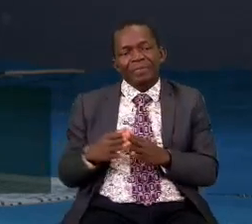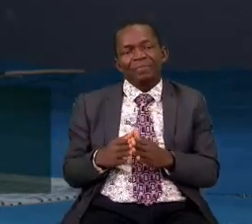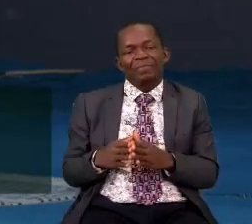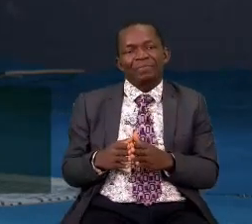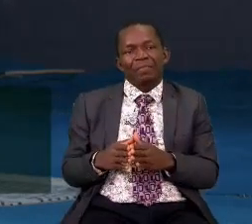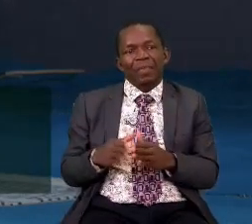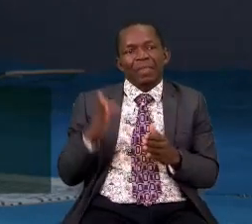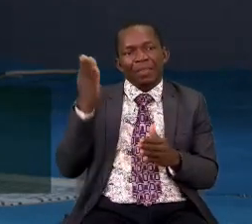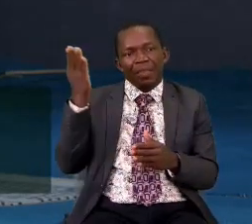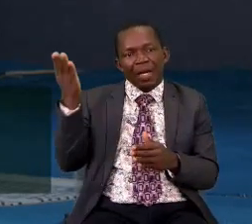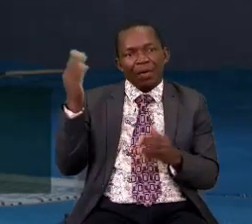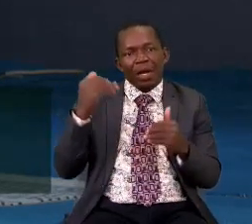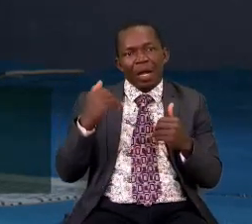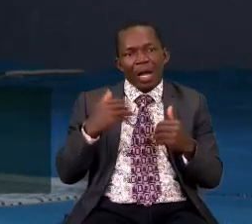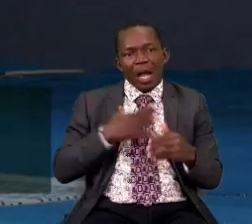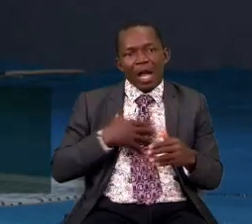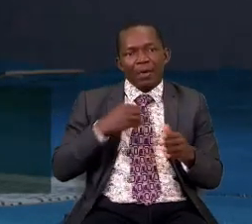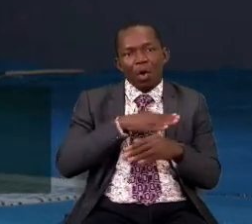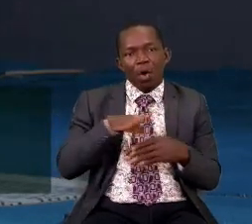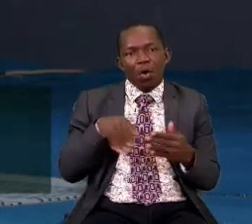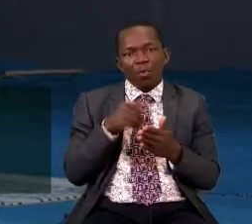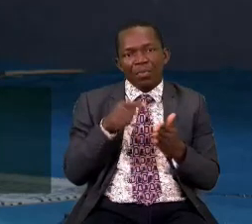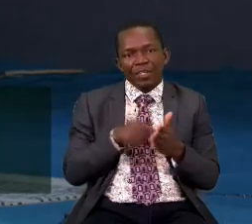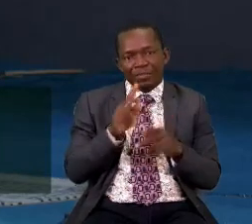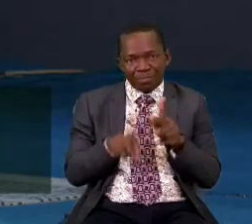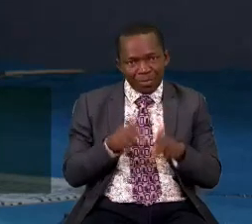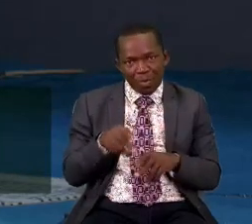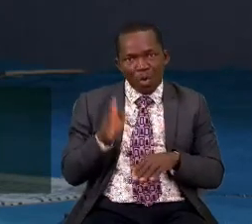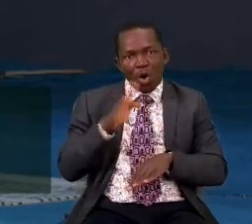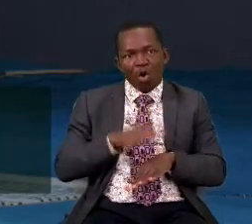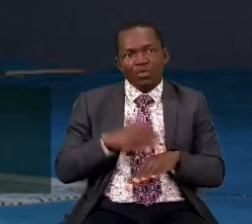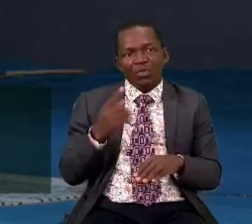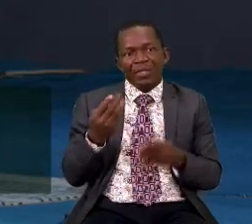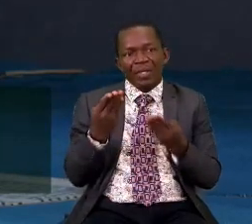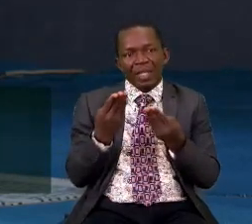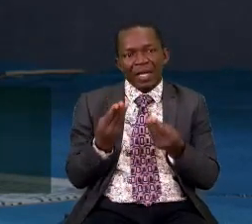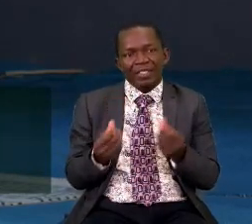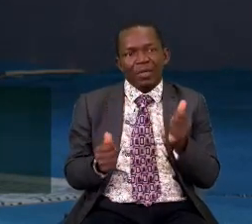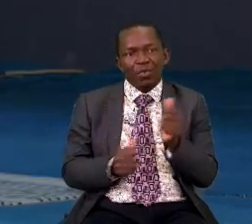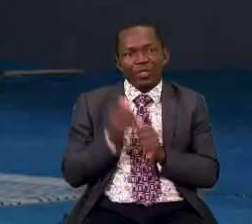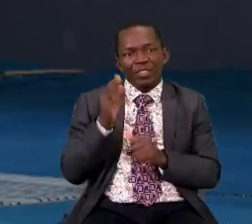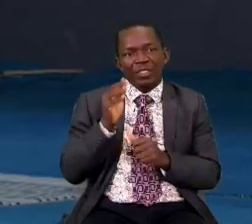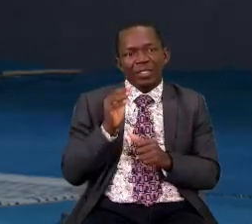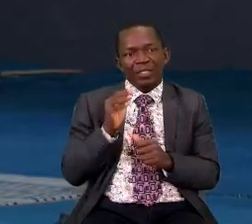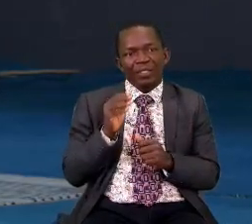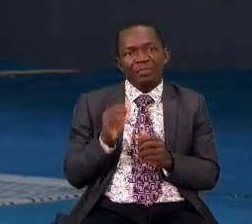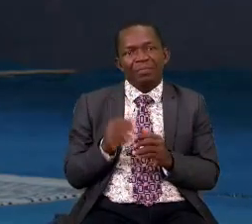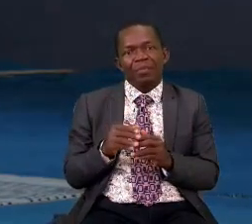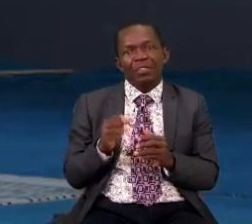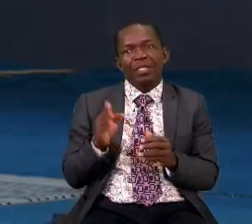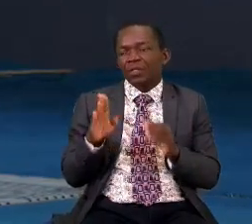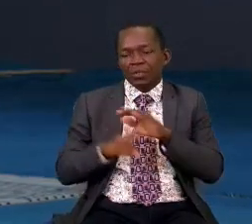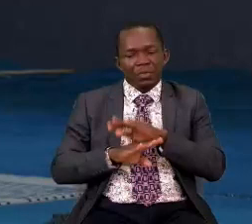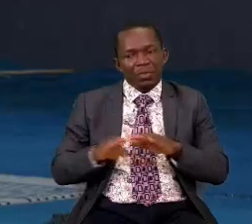don't leave anyone behind remember what Moses told Pharaoh not a coup